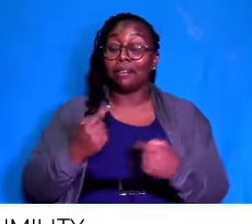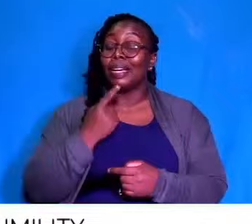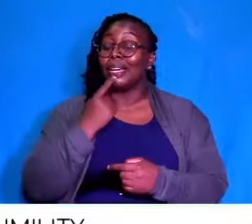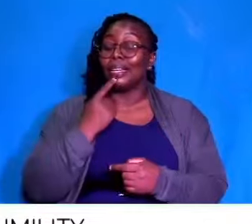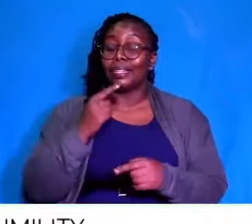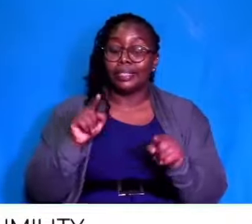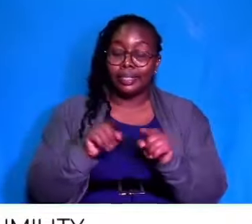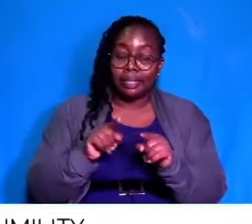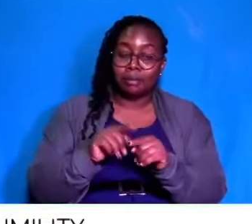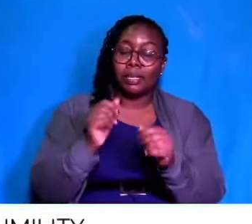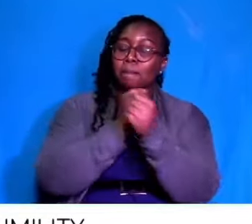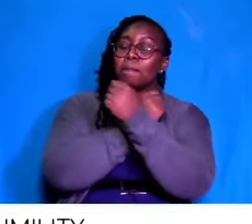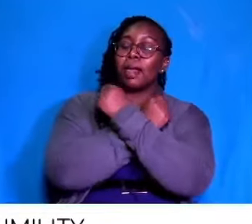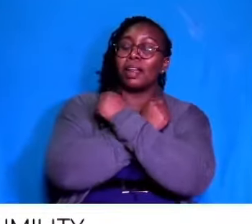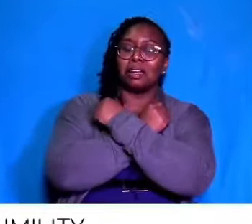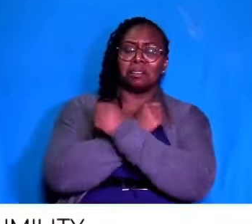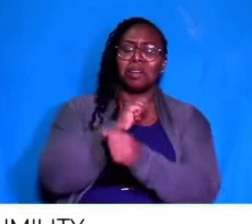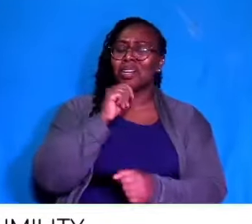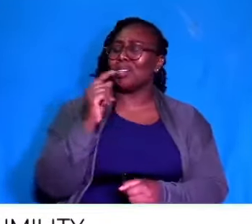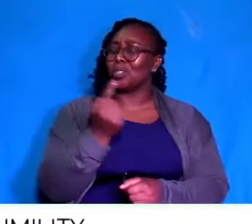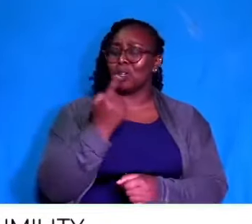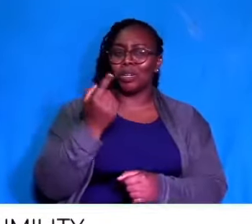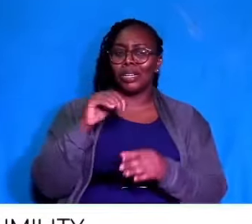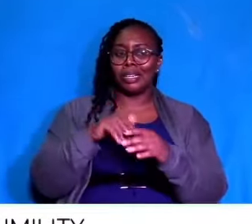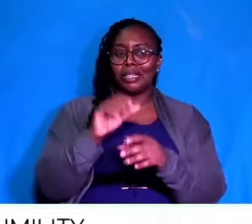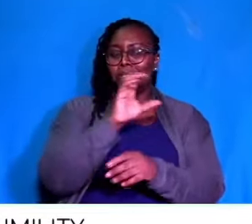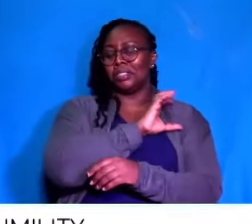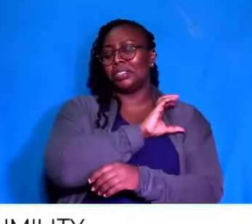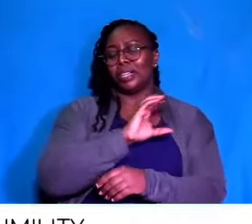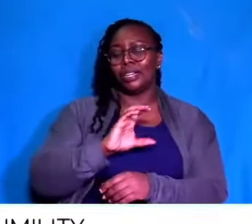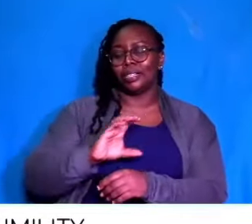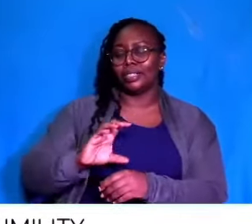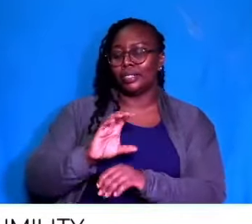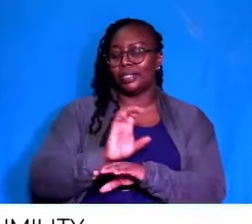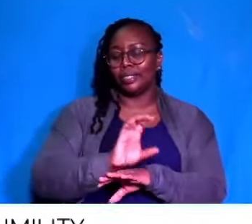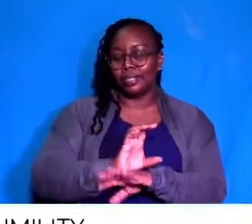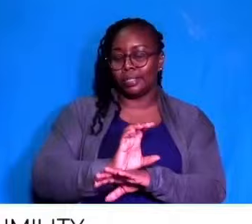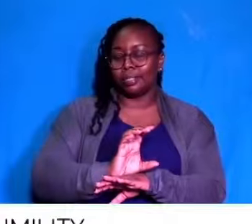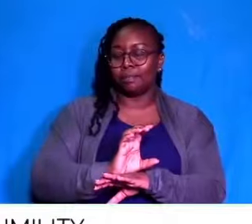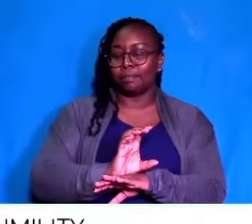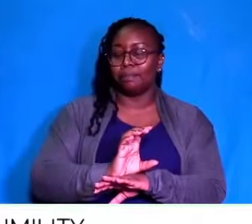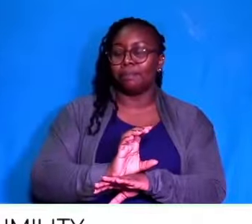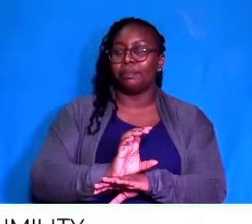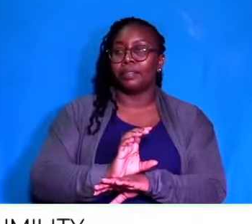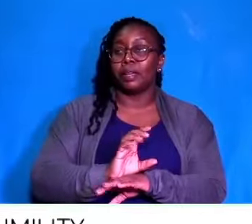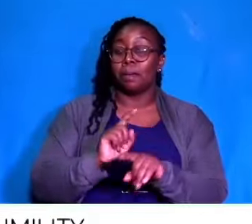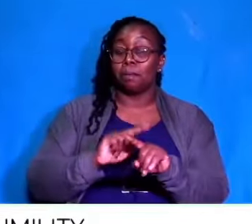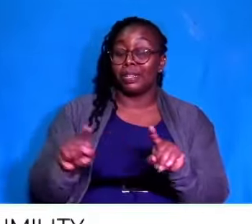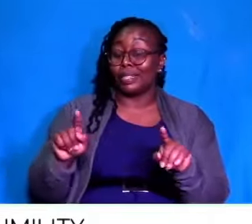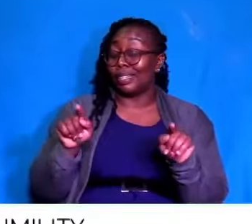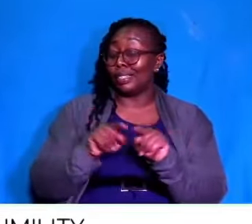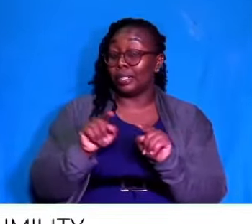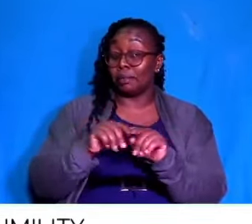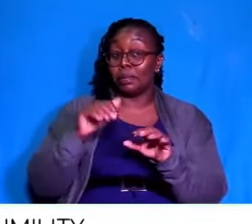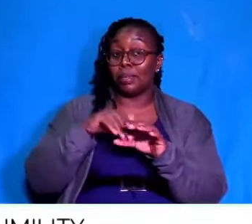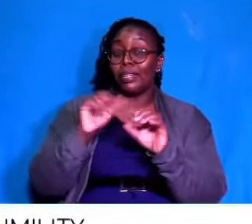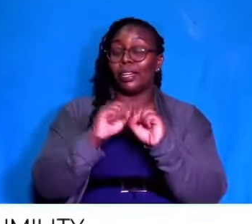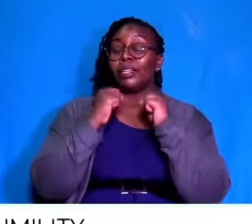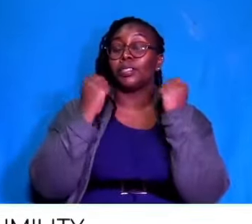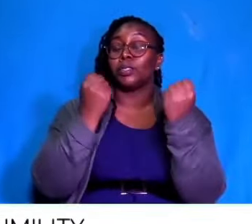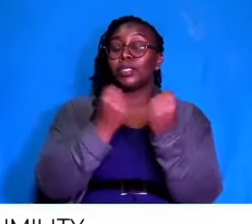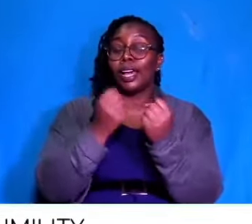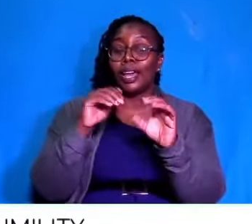only in church, even though he was addressing the people in this church of Philippi. It's also in society. It's in your family.